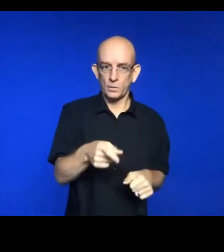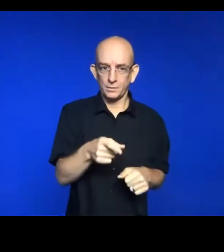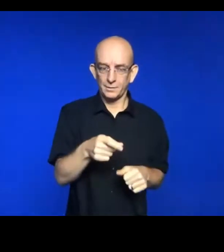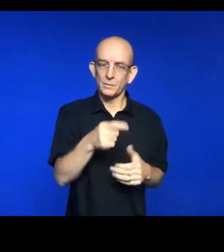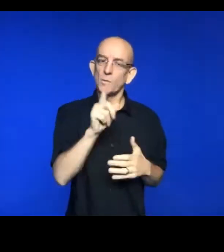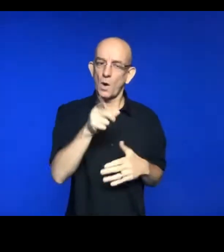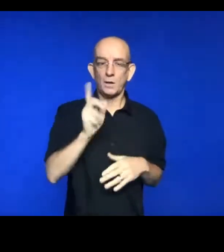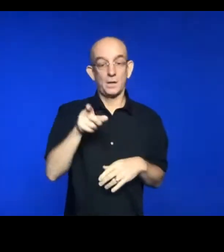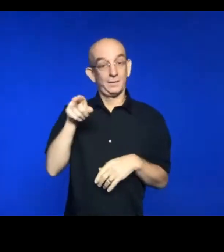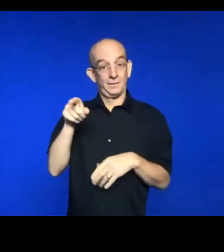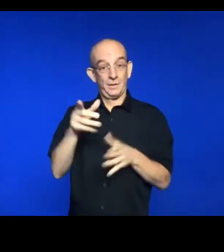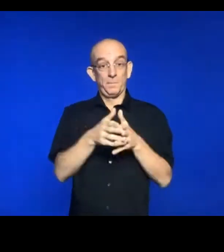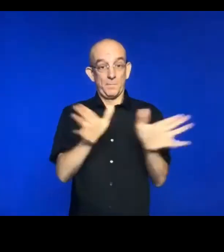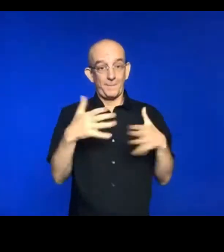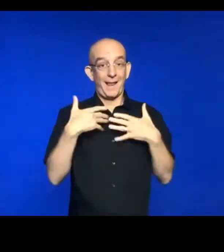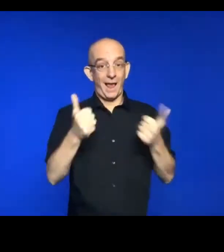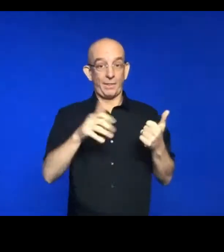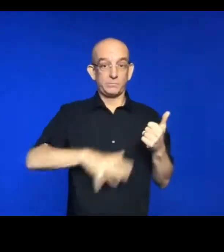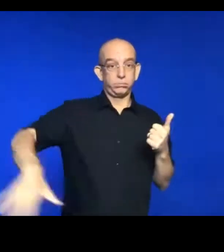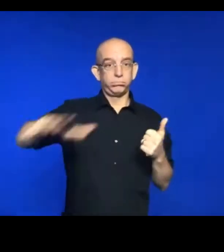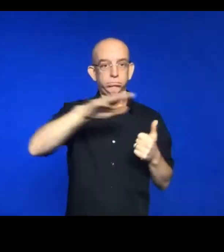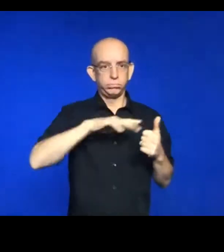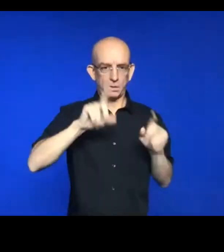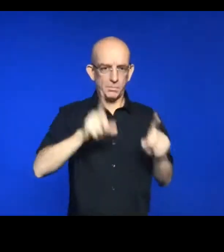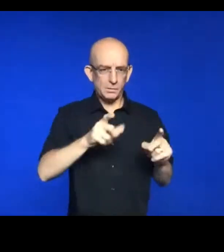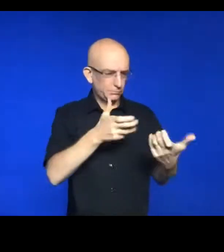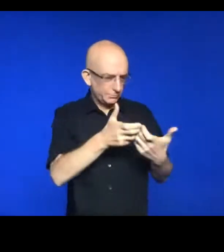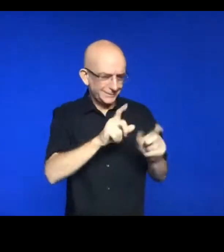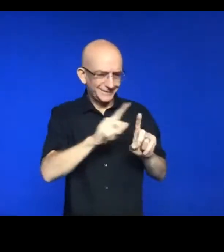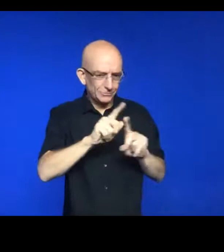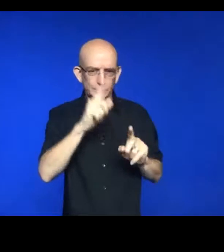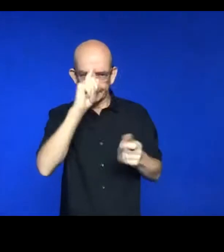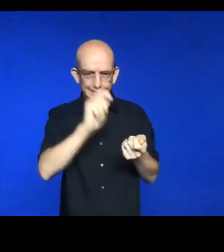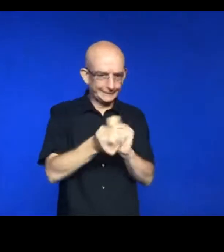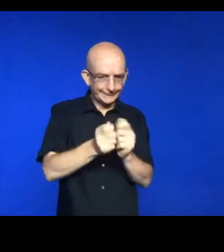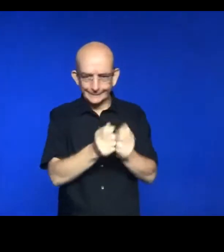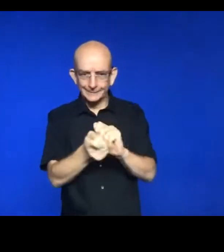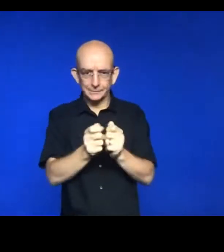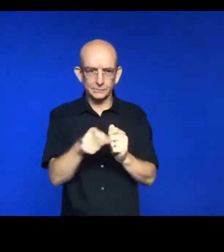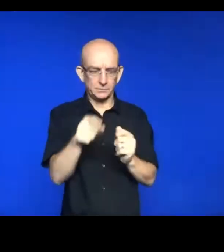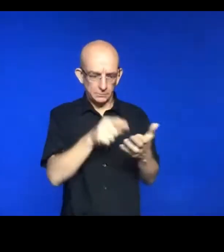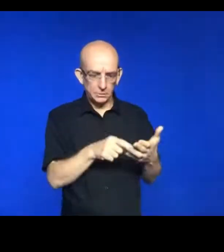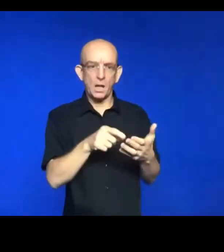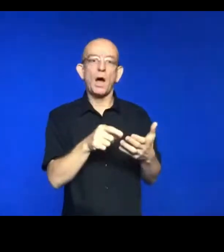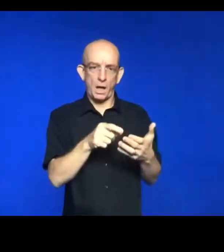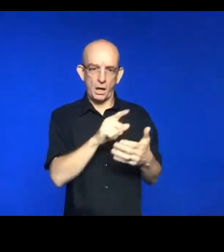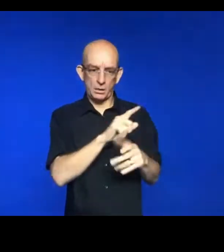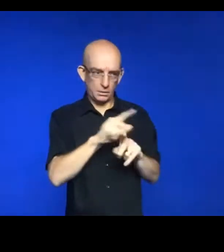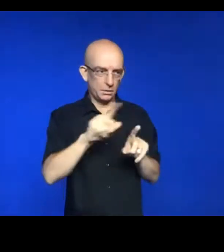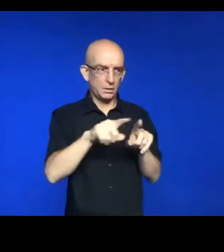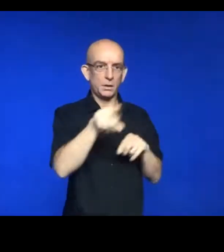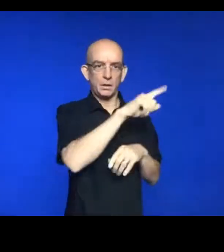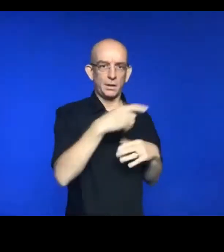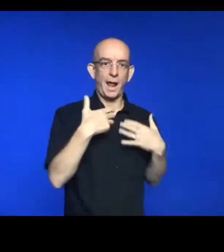provided so that those public health actions can be put in place. For example,